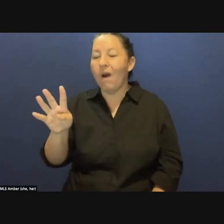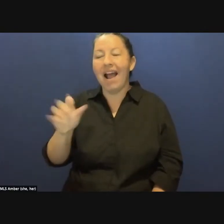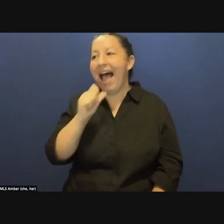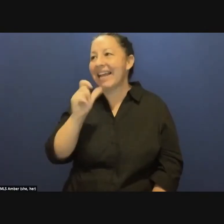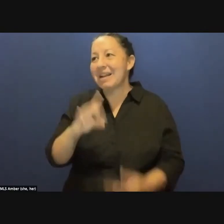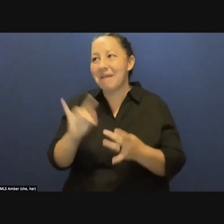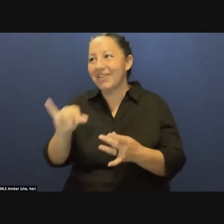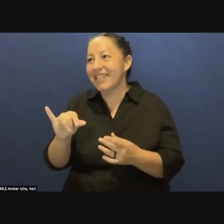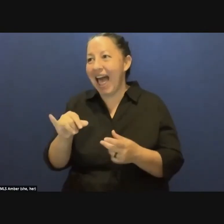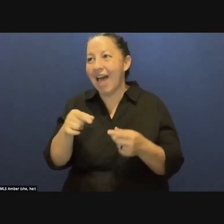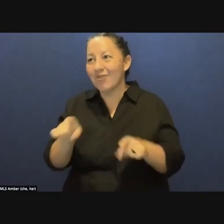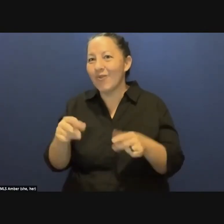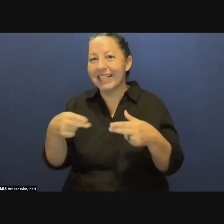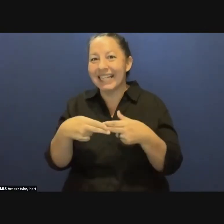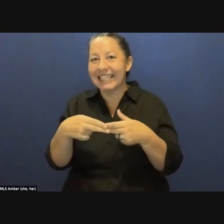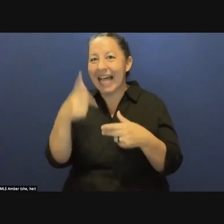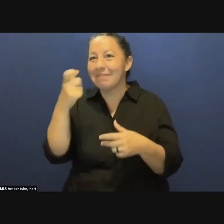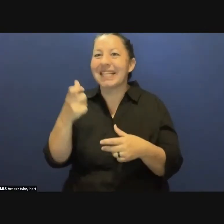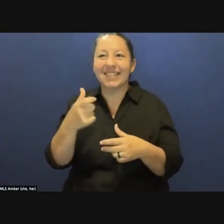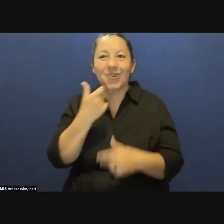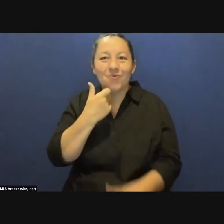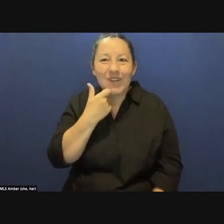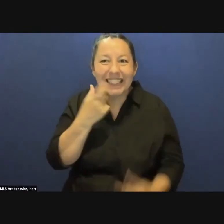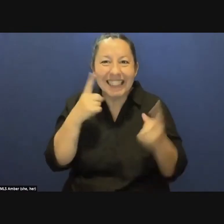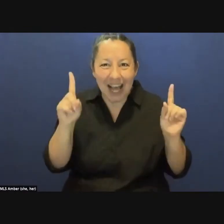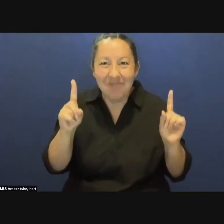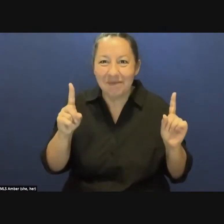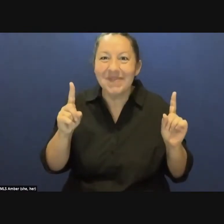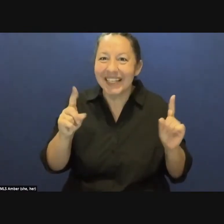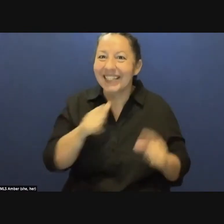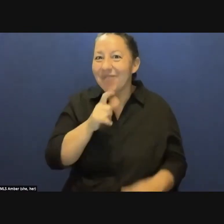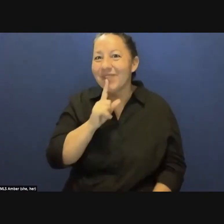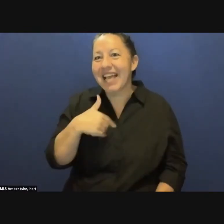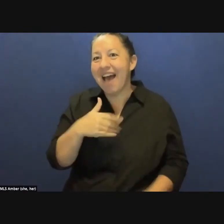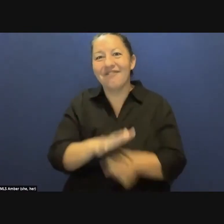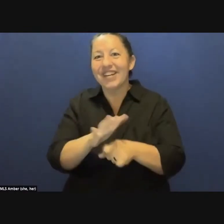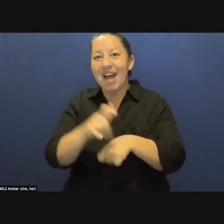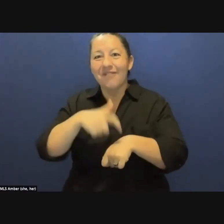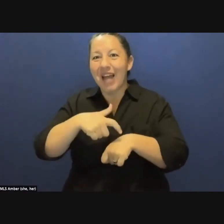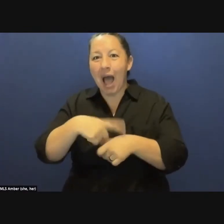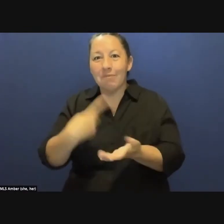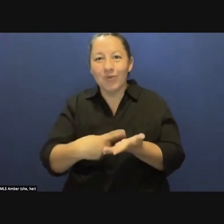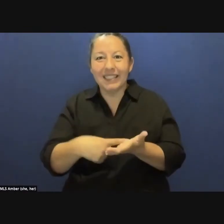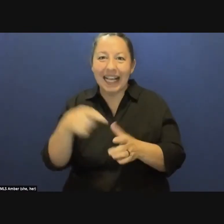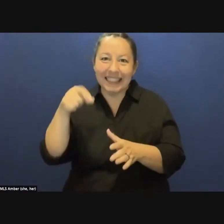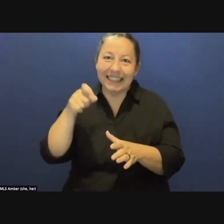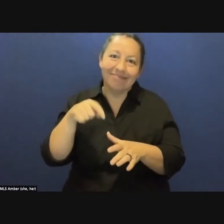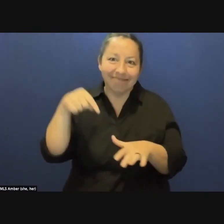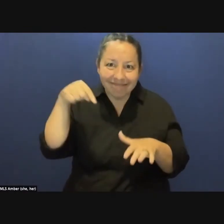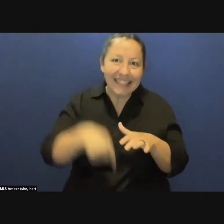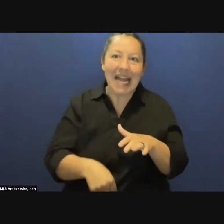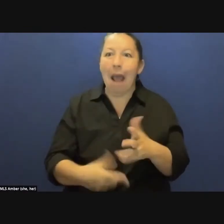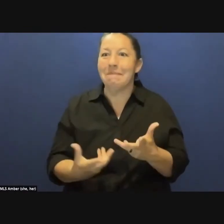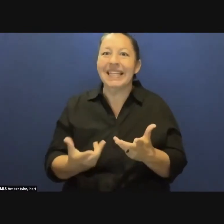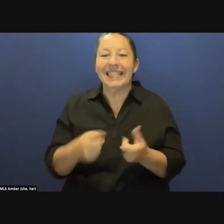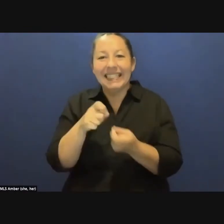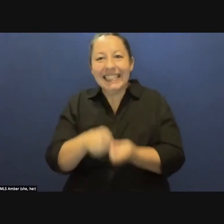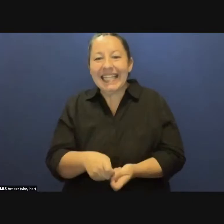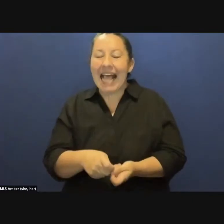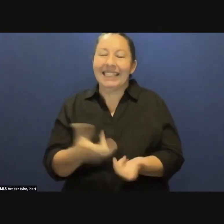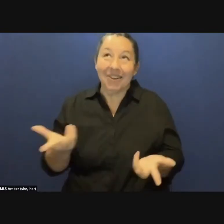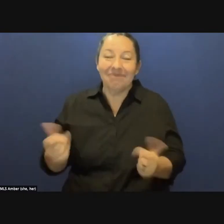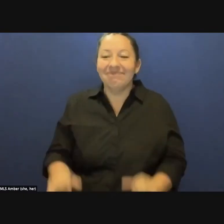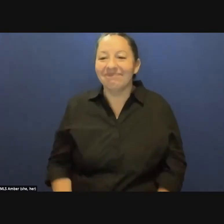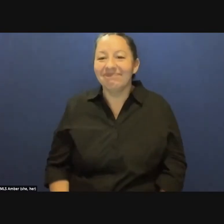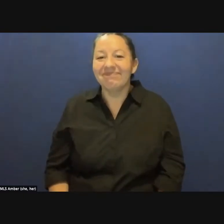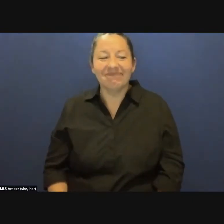in the slides because it was a very recent announcement and I didn't really have enough time to cover it in detail, that's all. That's great, thank you.